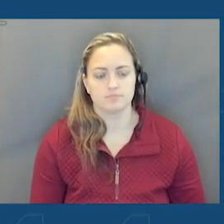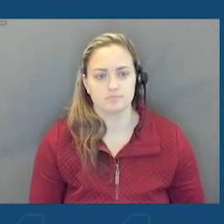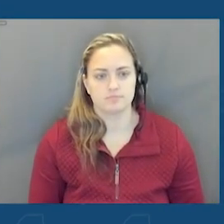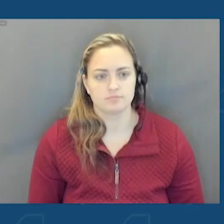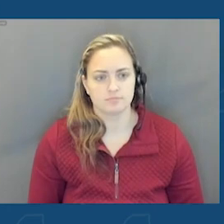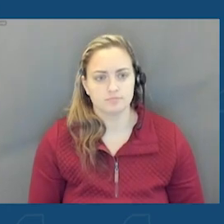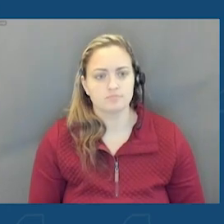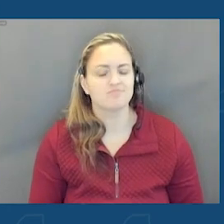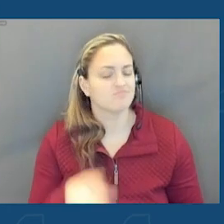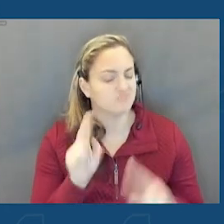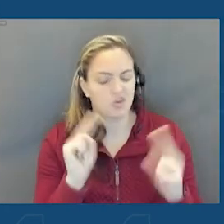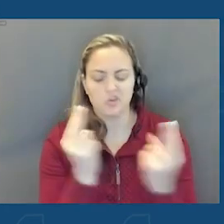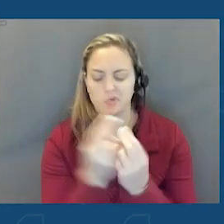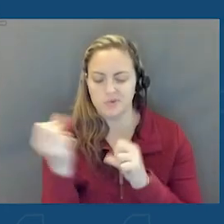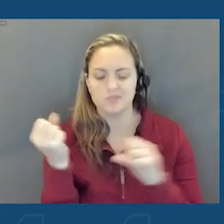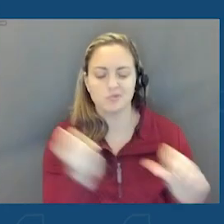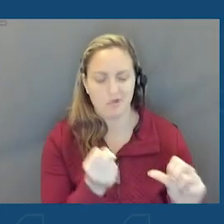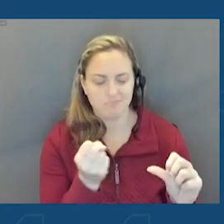Union strong.